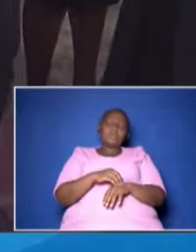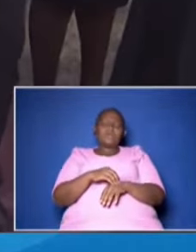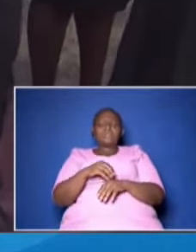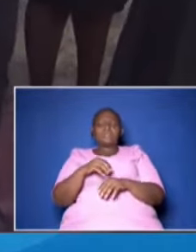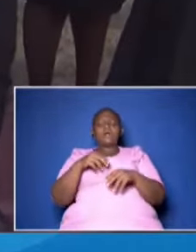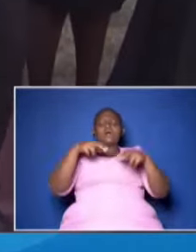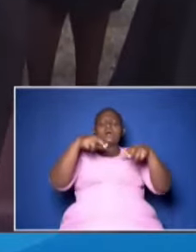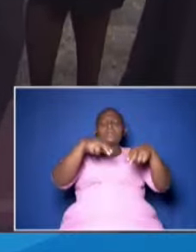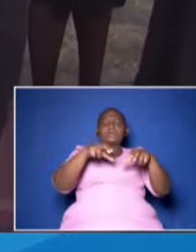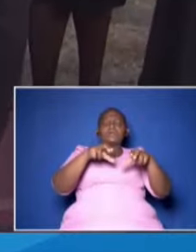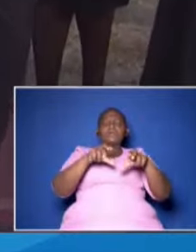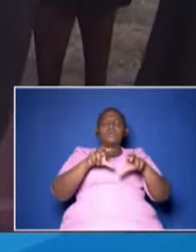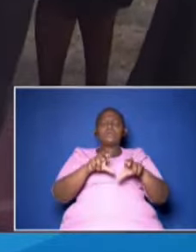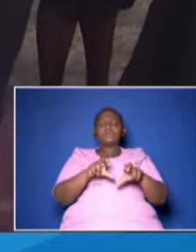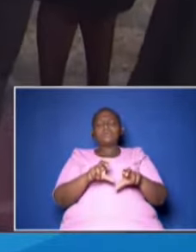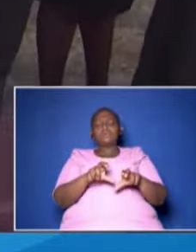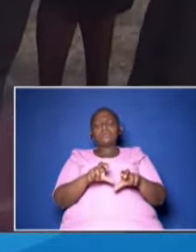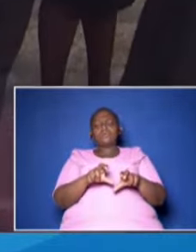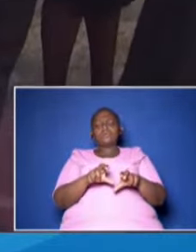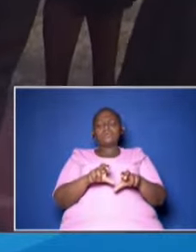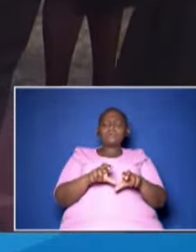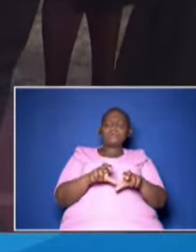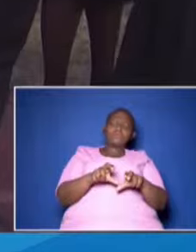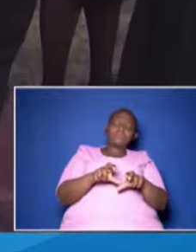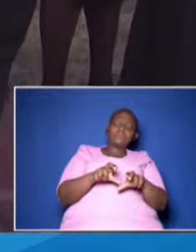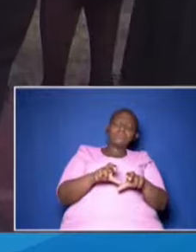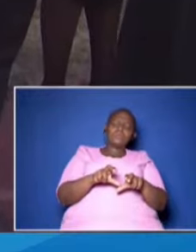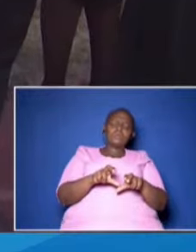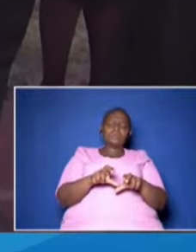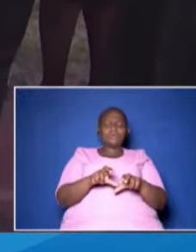L the thr